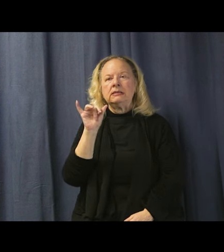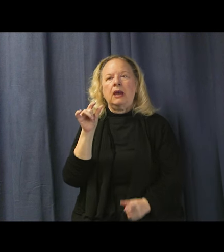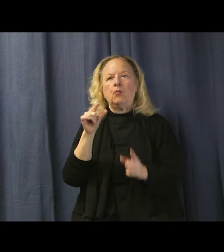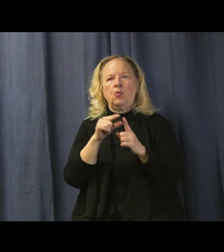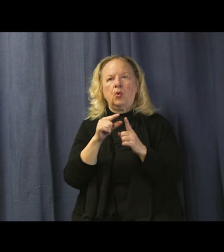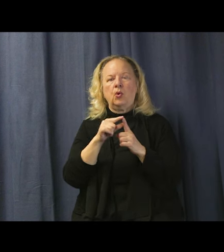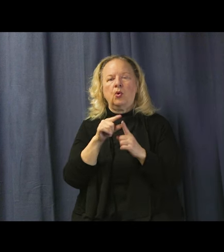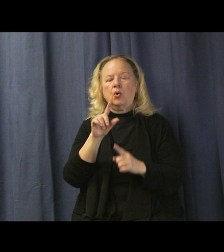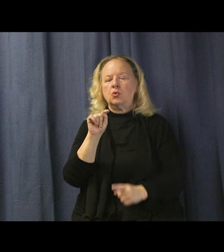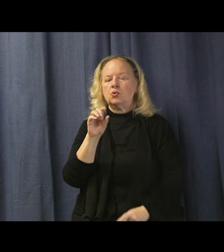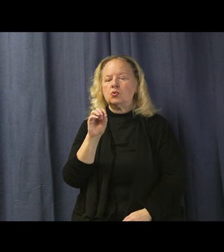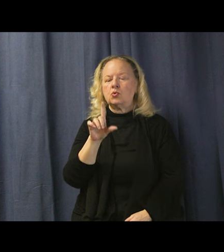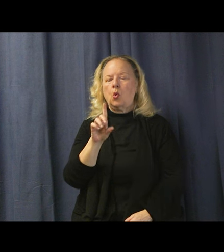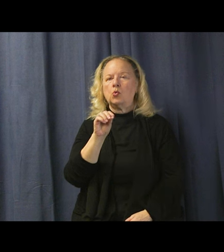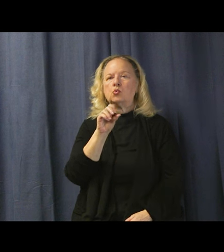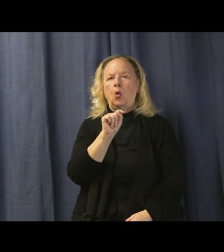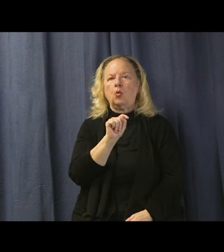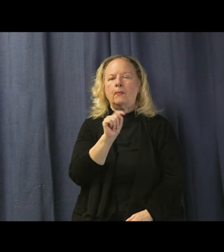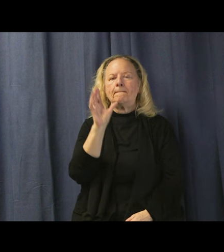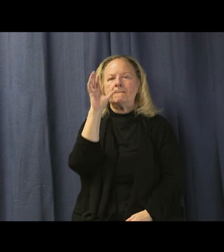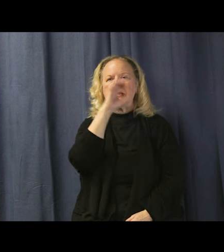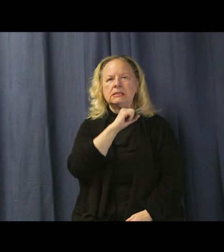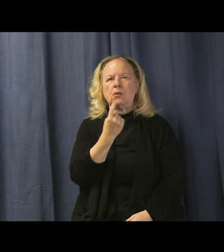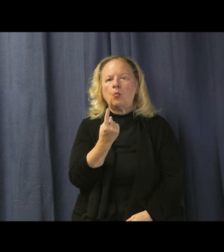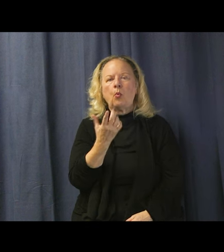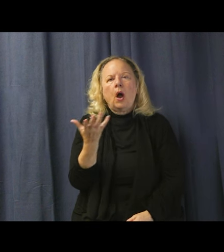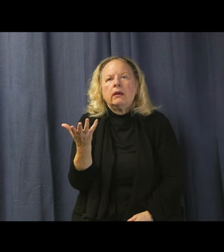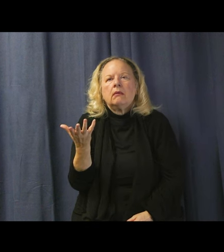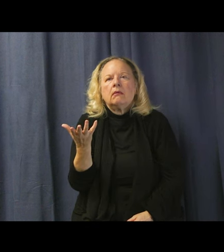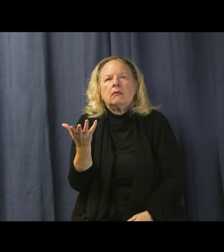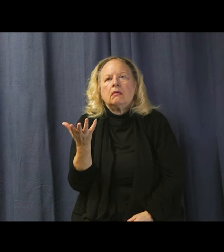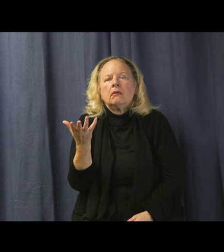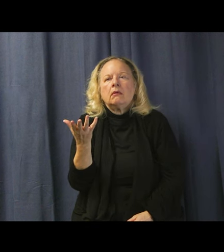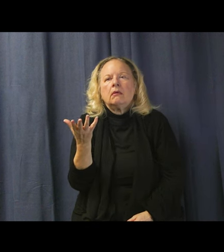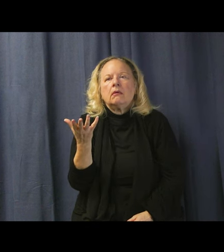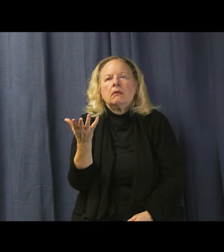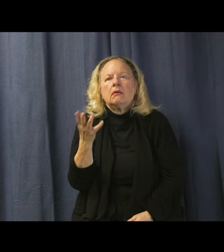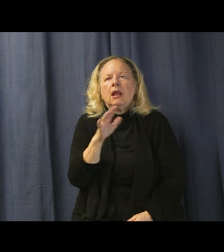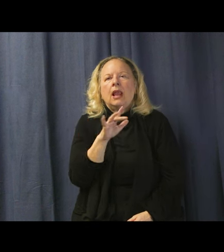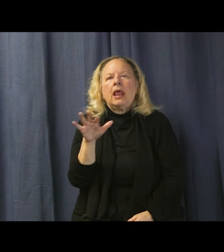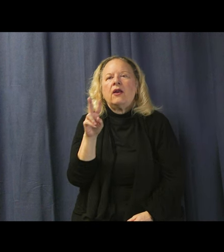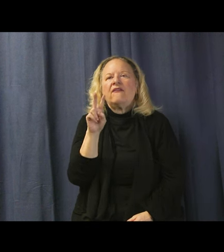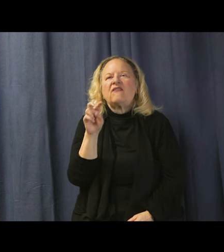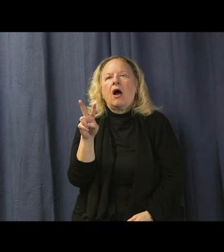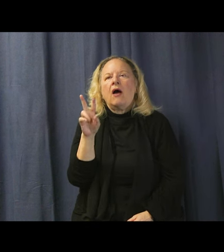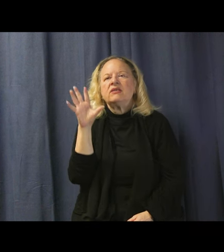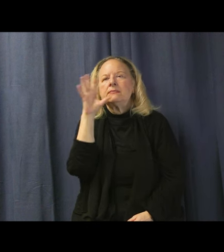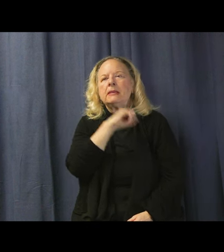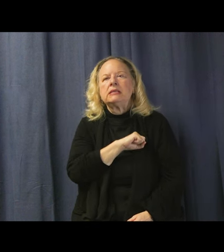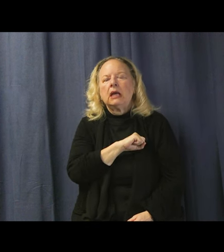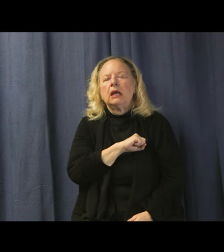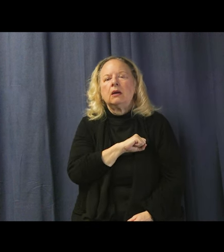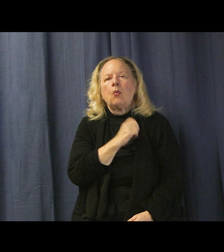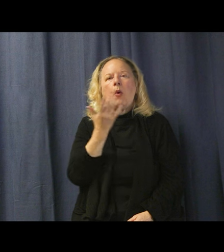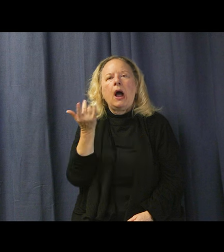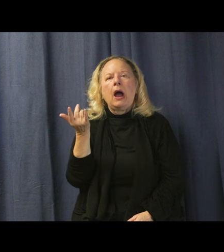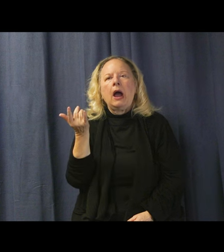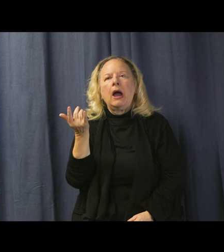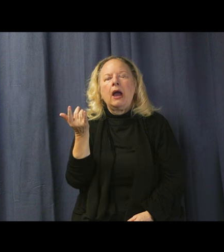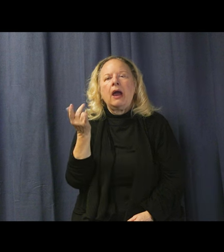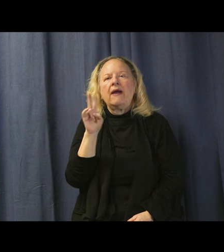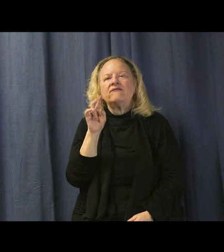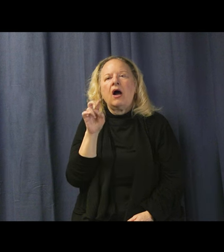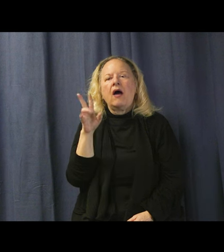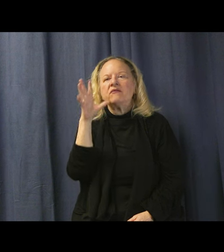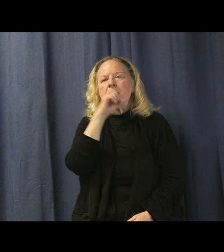it says toldot, but something's missing. What is missing? The letter Vav is missing. Why is the letter